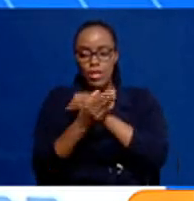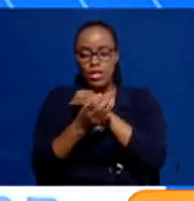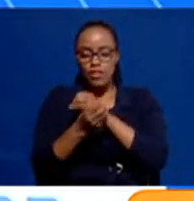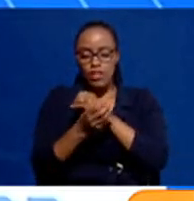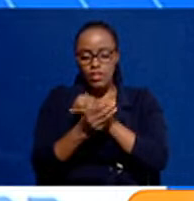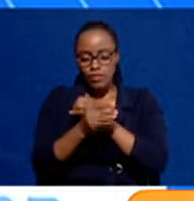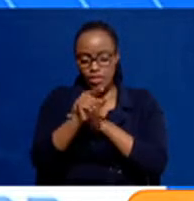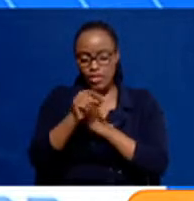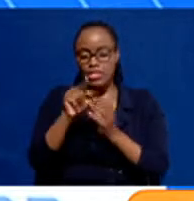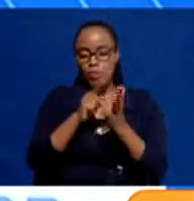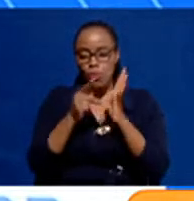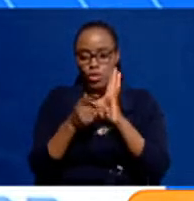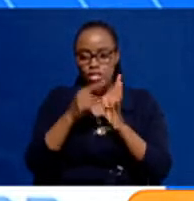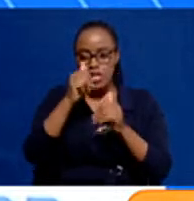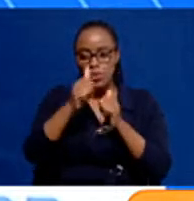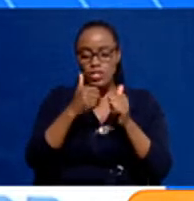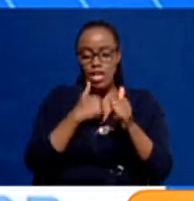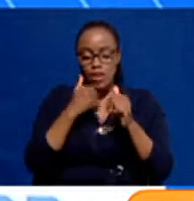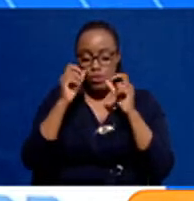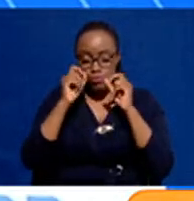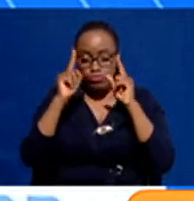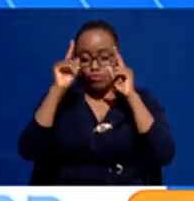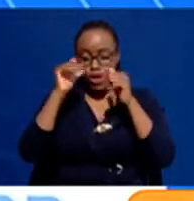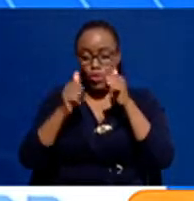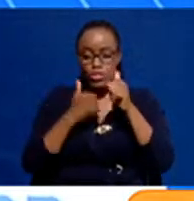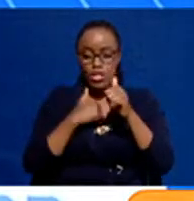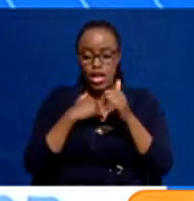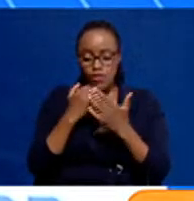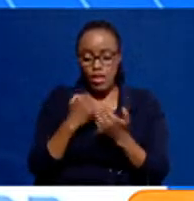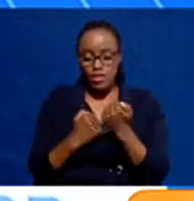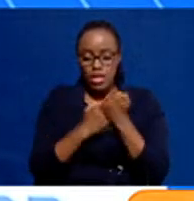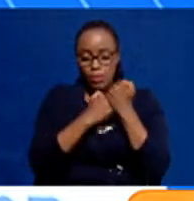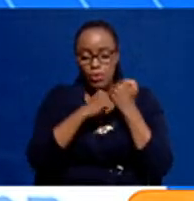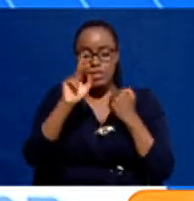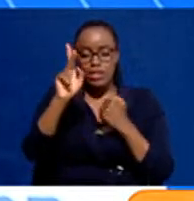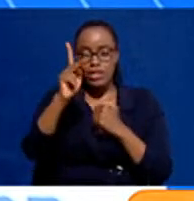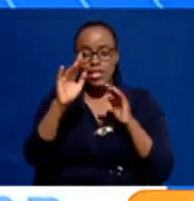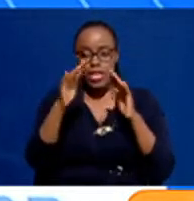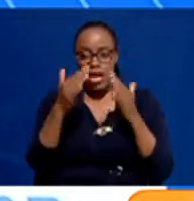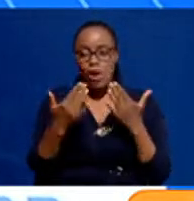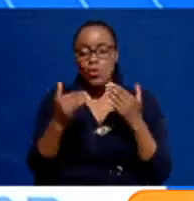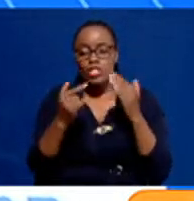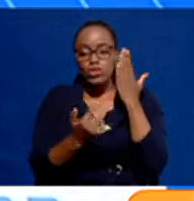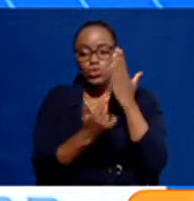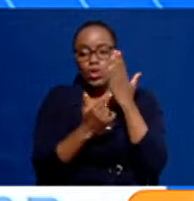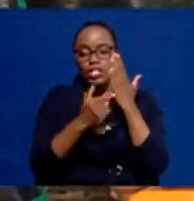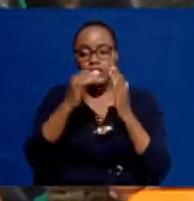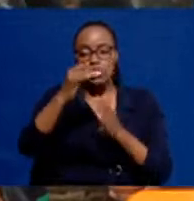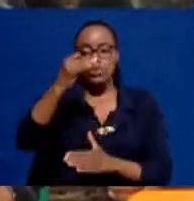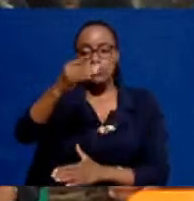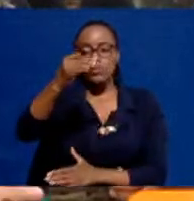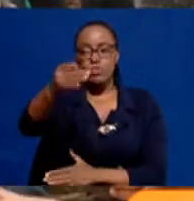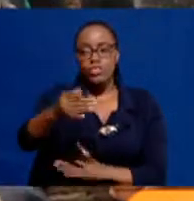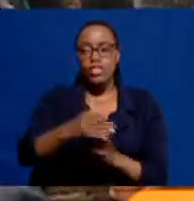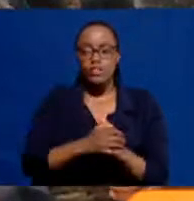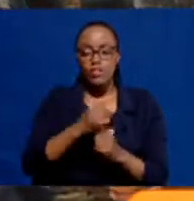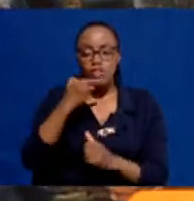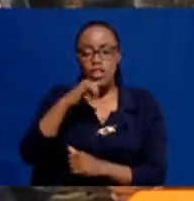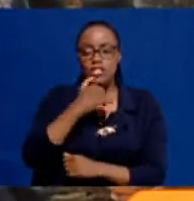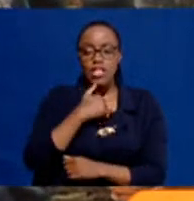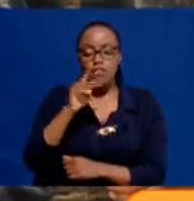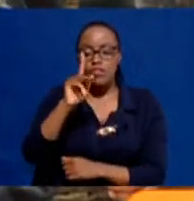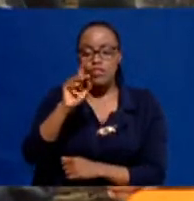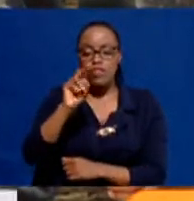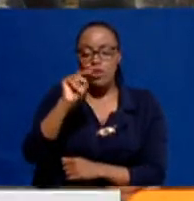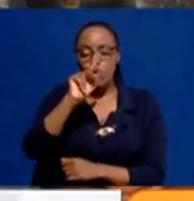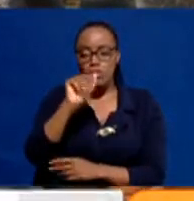flagship projects whose realization will propel Kenya into a digital future. We have the Konza